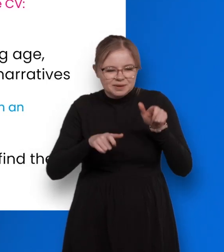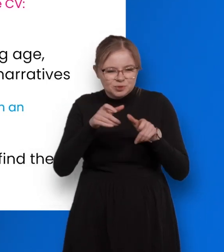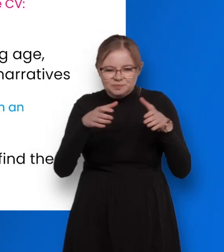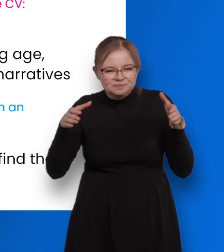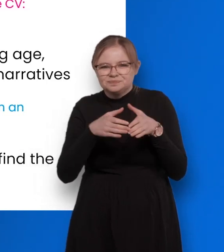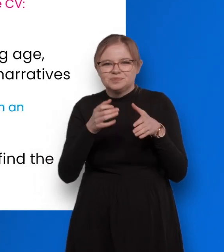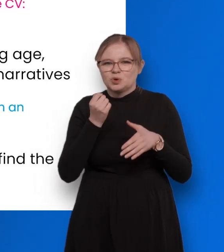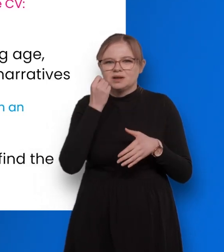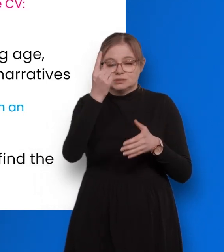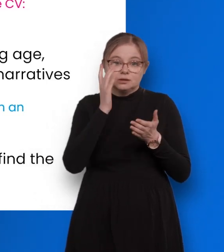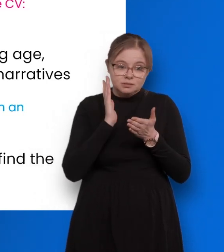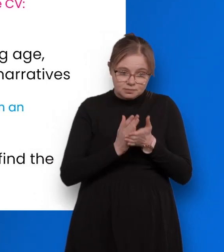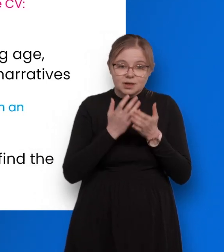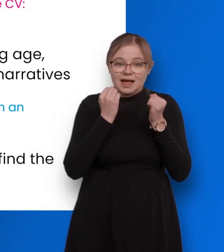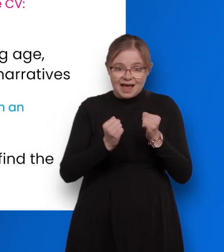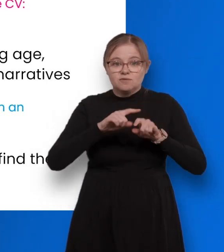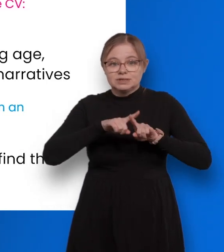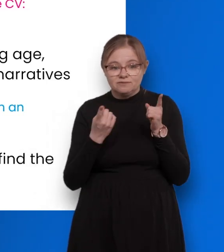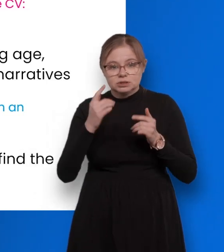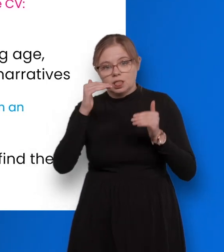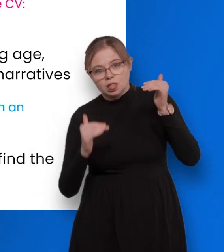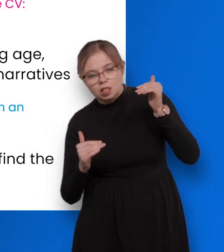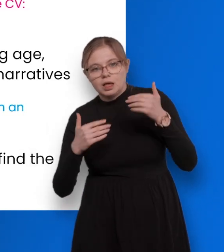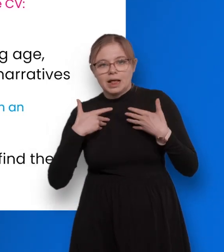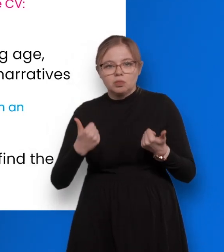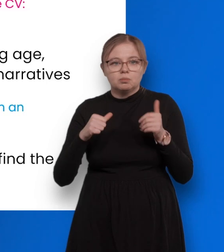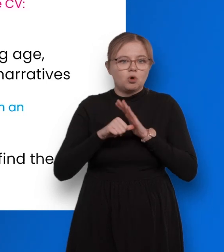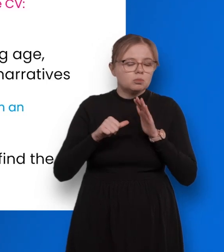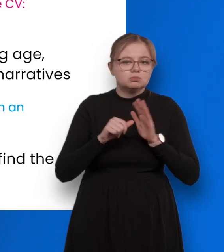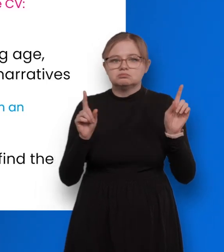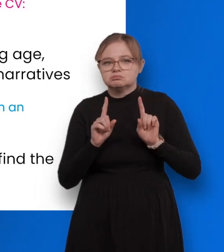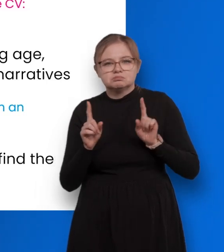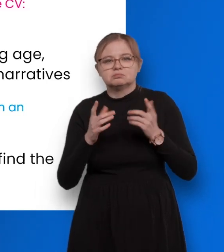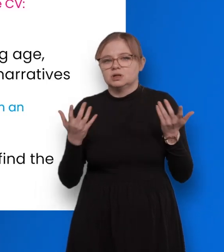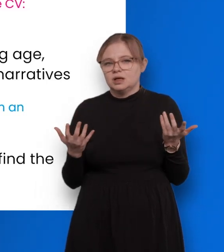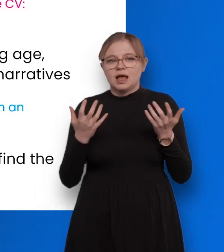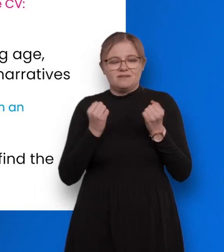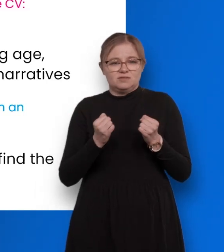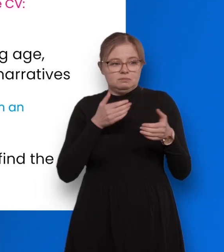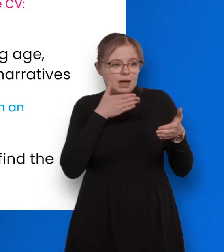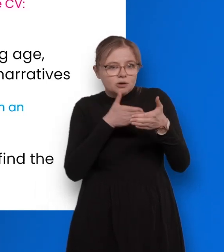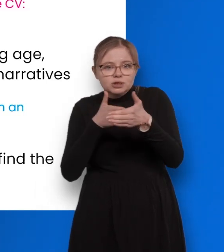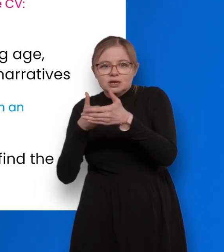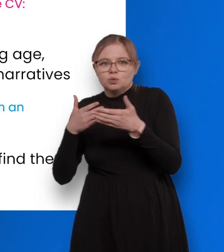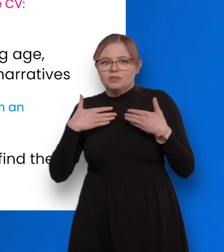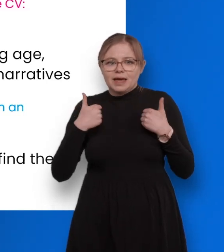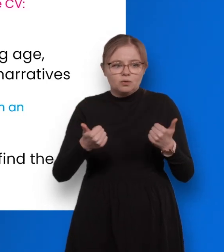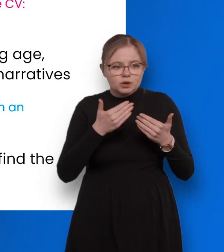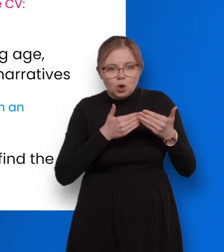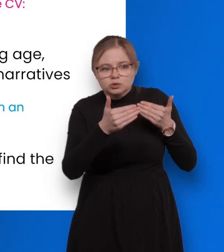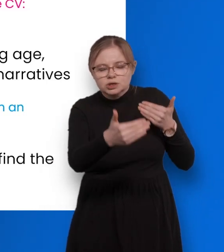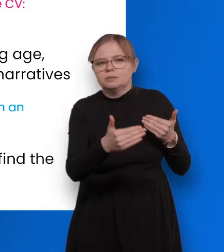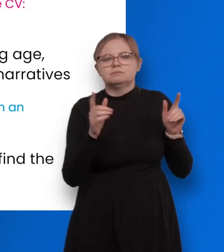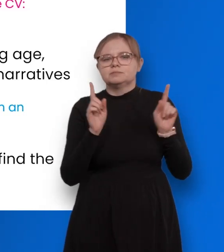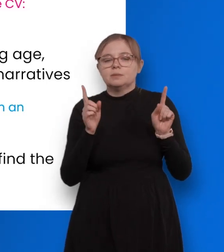whether there are striking differences based on whether you face small or substantial barriers based on a long-term condition. But at